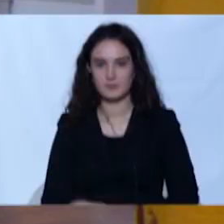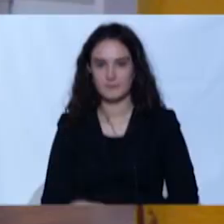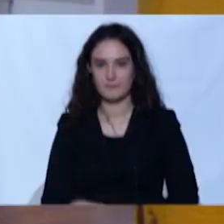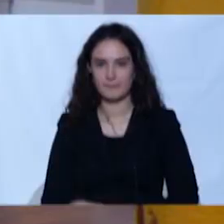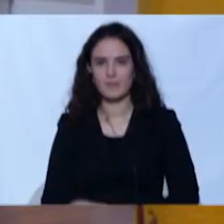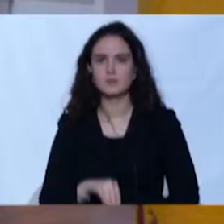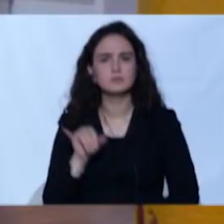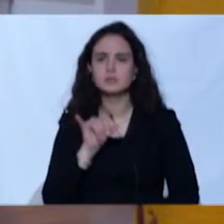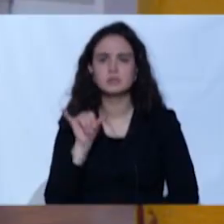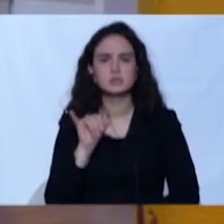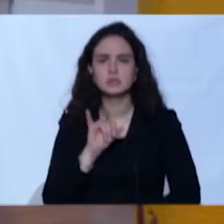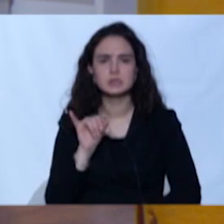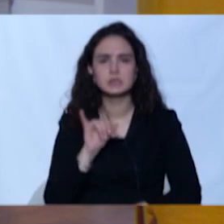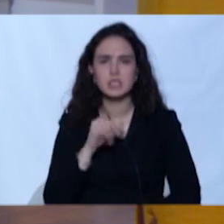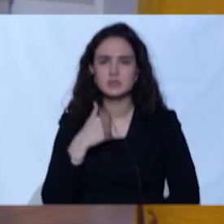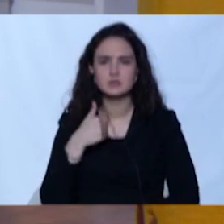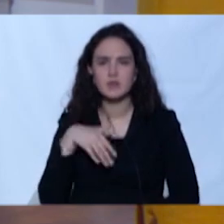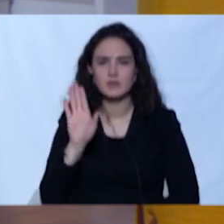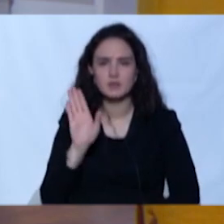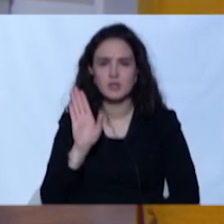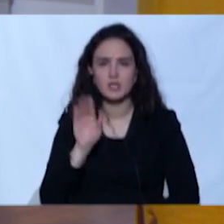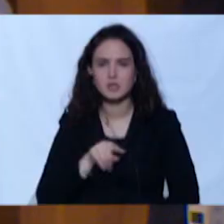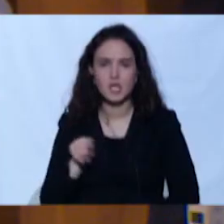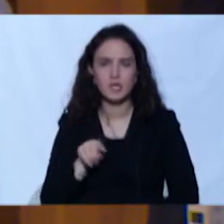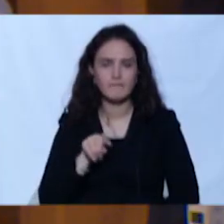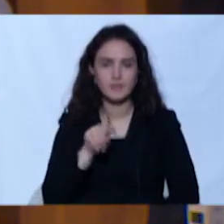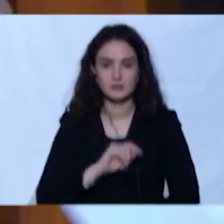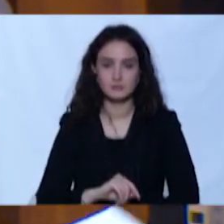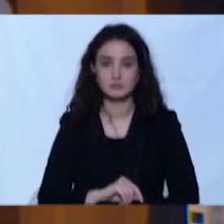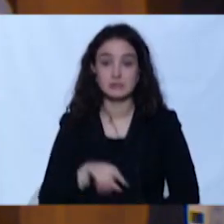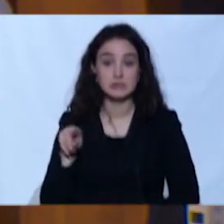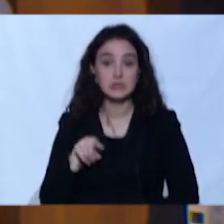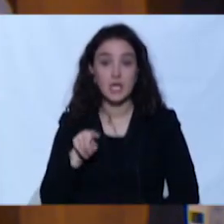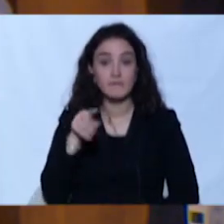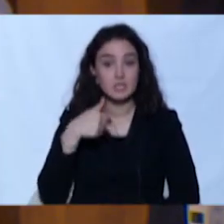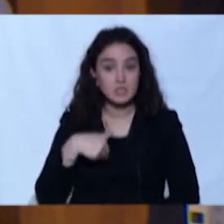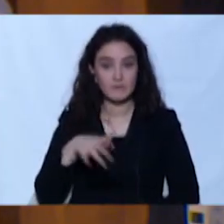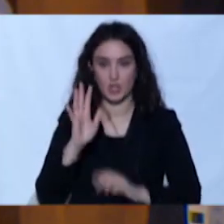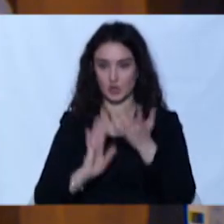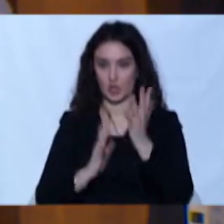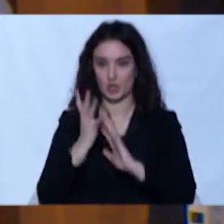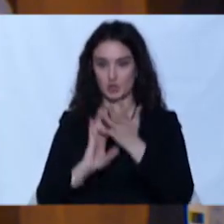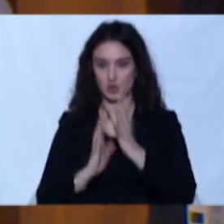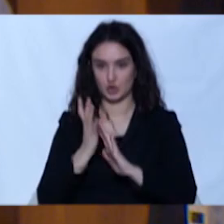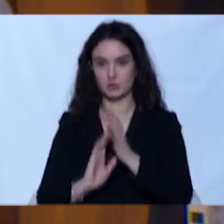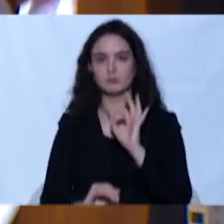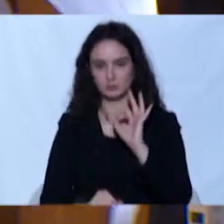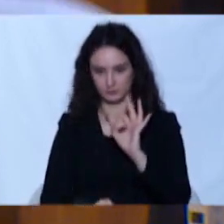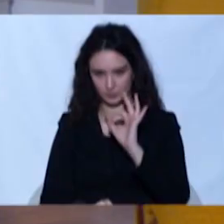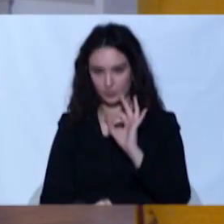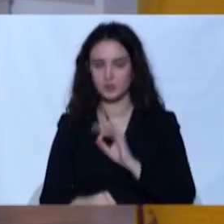Where does the mouse walk? The mouse walks in the forest. Good